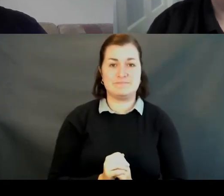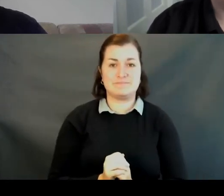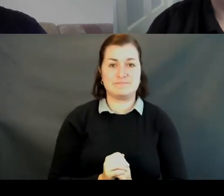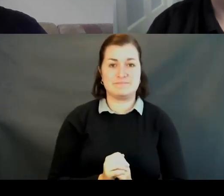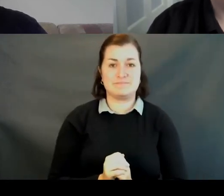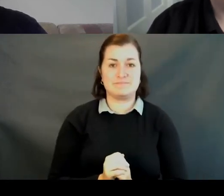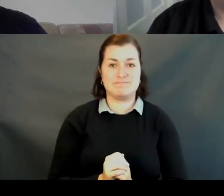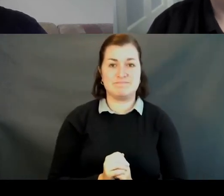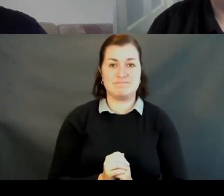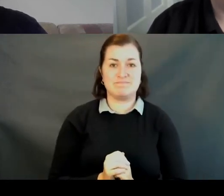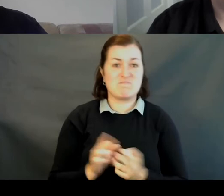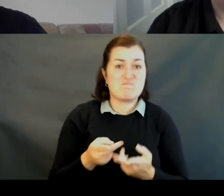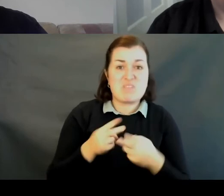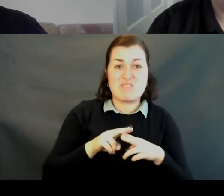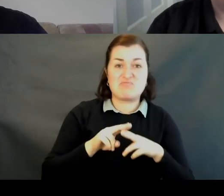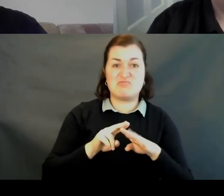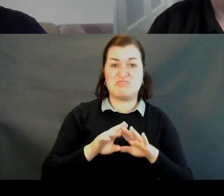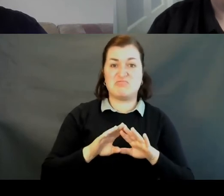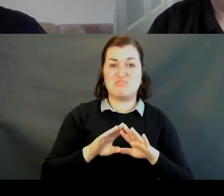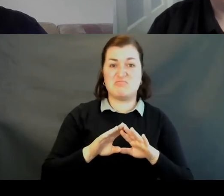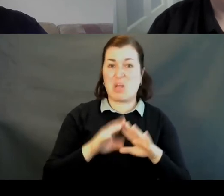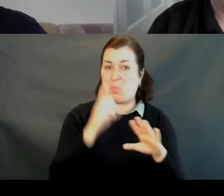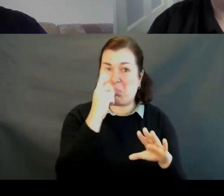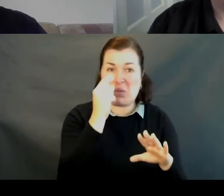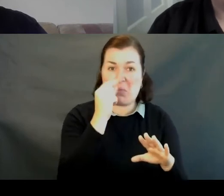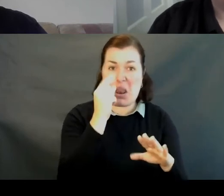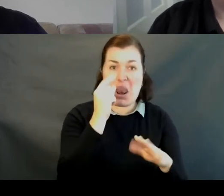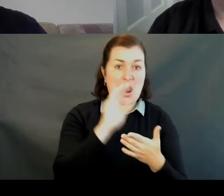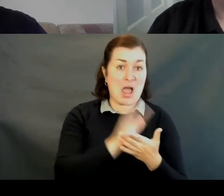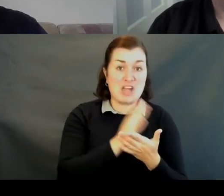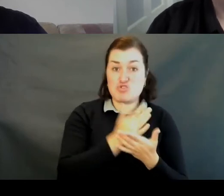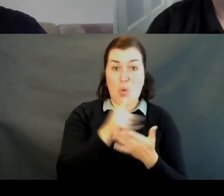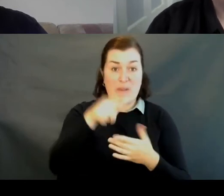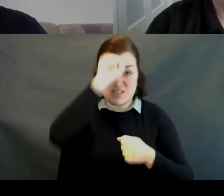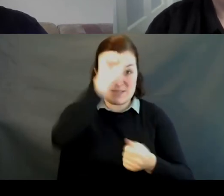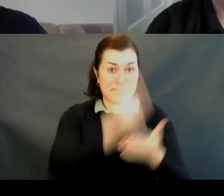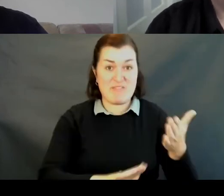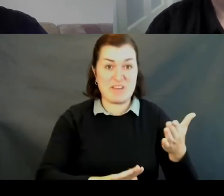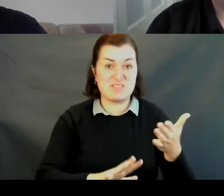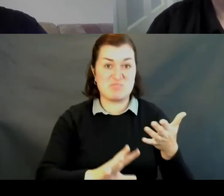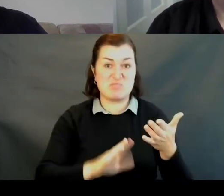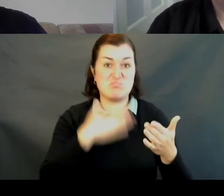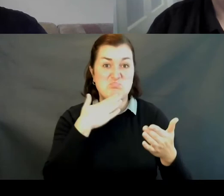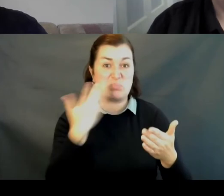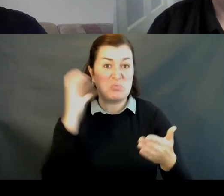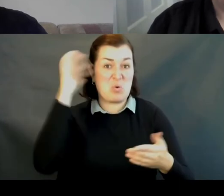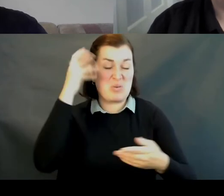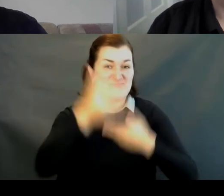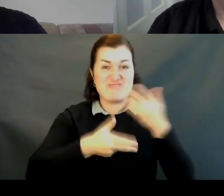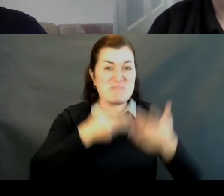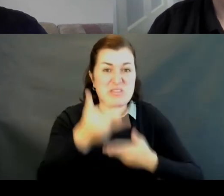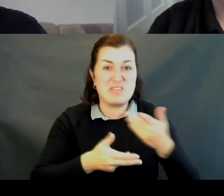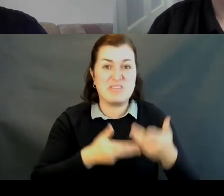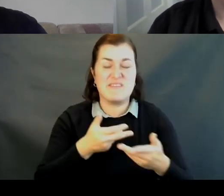you're not able to enjoy that experience without having, say, audio description available to you, you feel like you